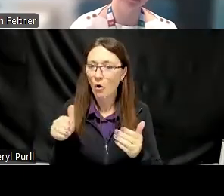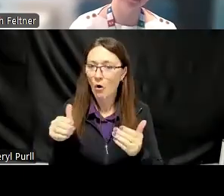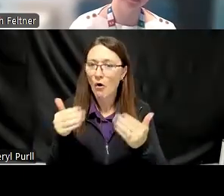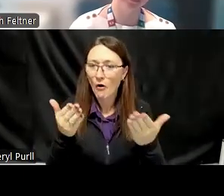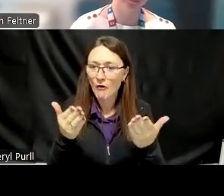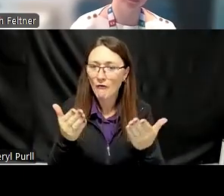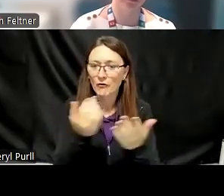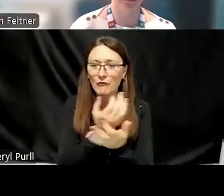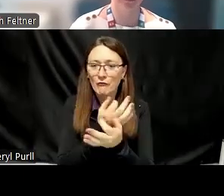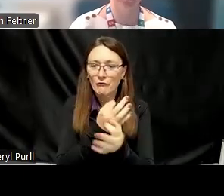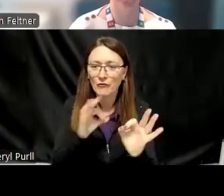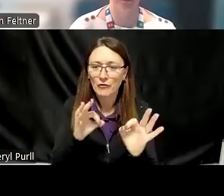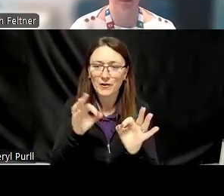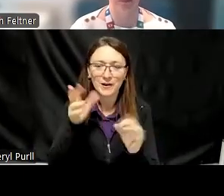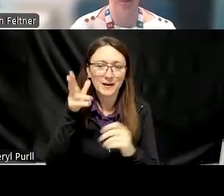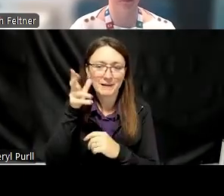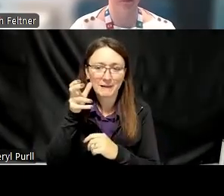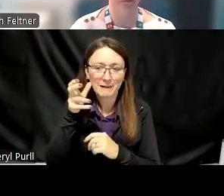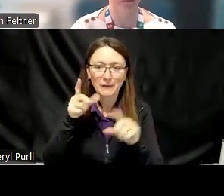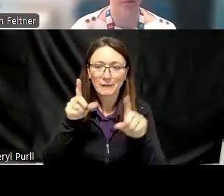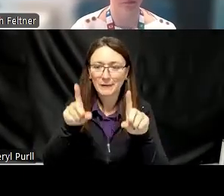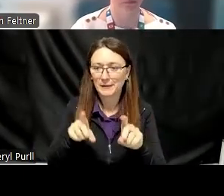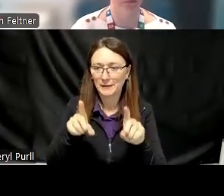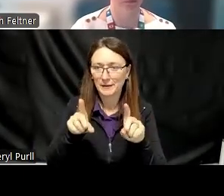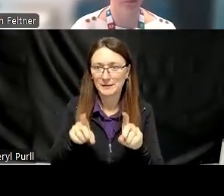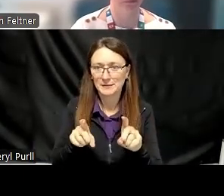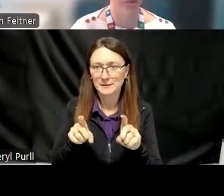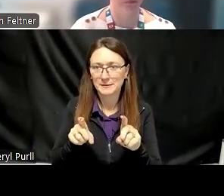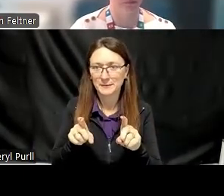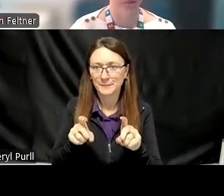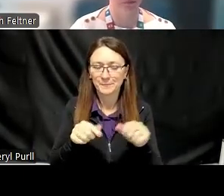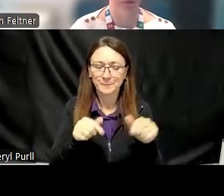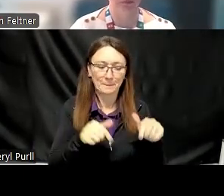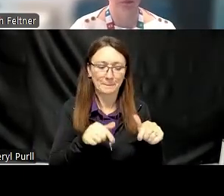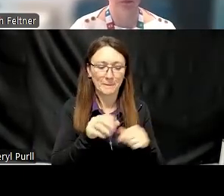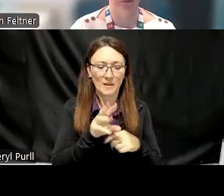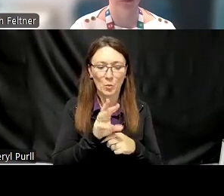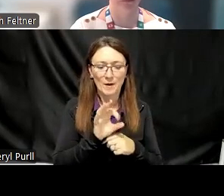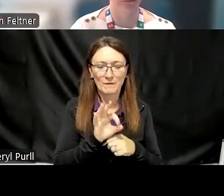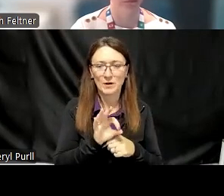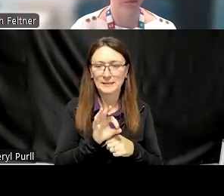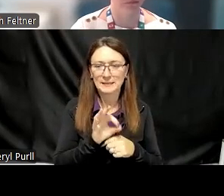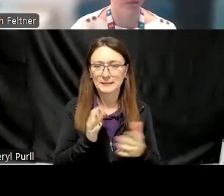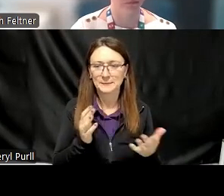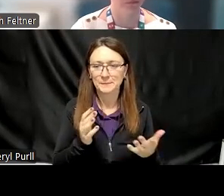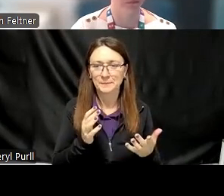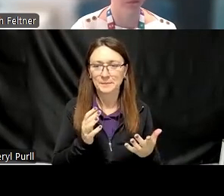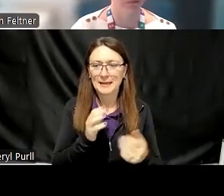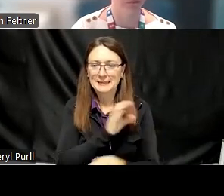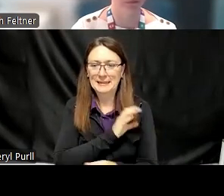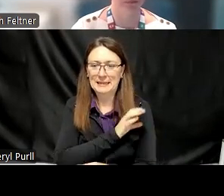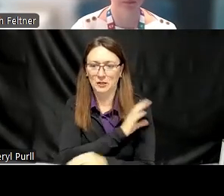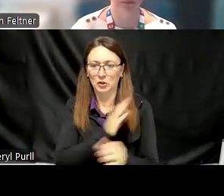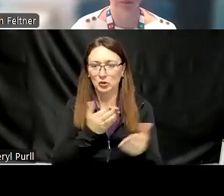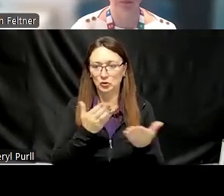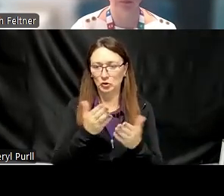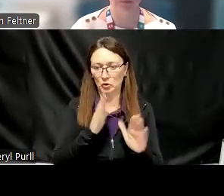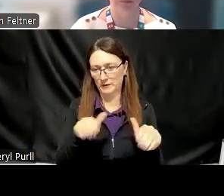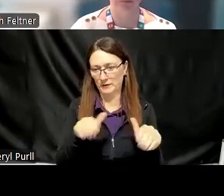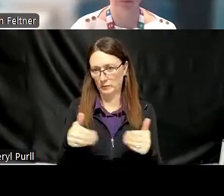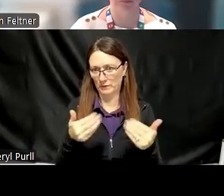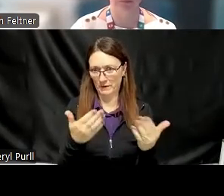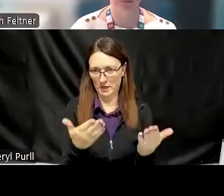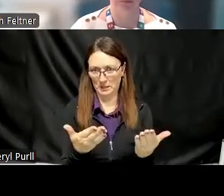hearing tests. Um, at Wavefront, it's really a clinical service that we provide, so